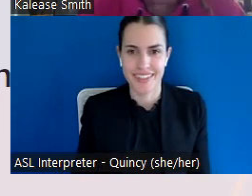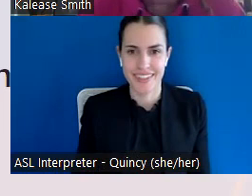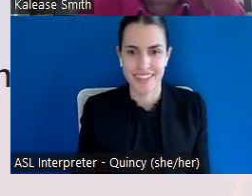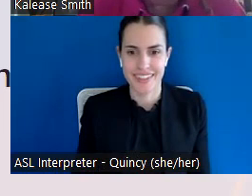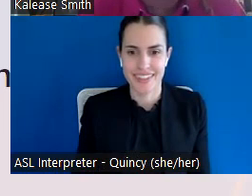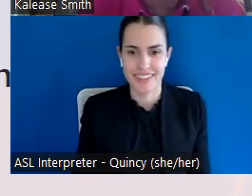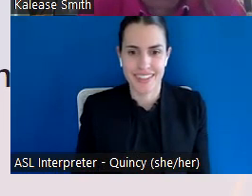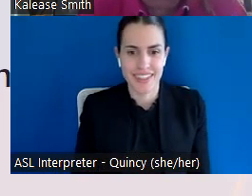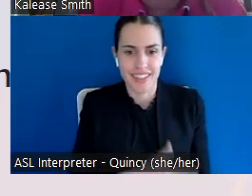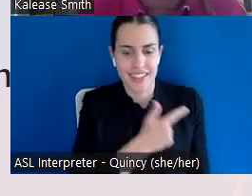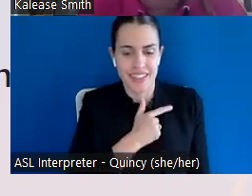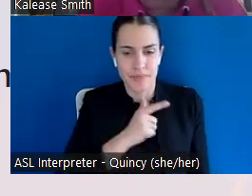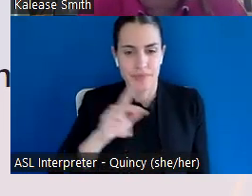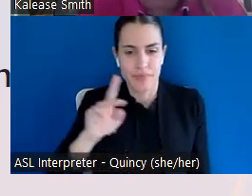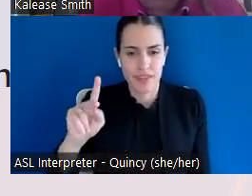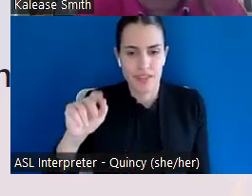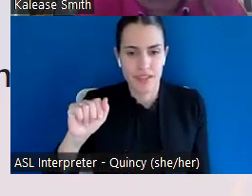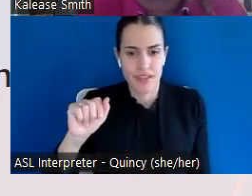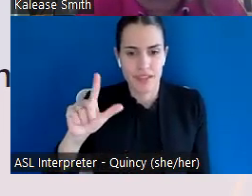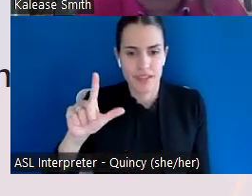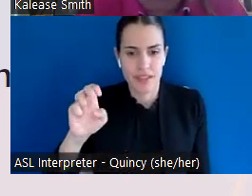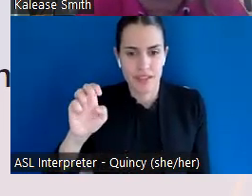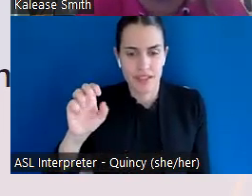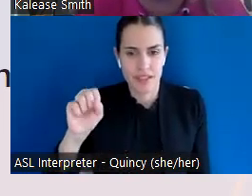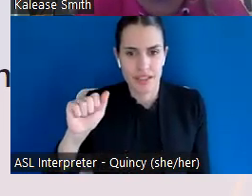And I just want to pop in on question 2. I mean,